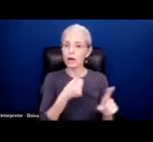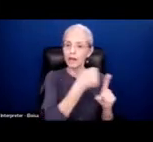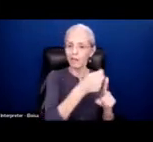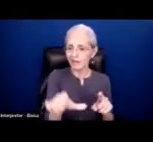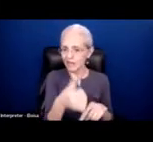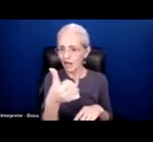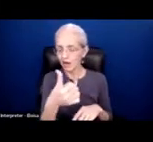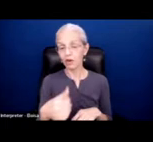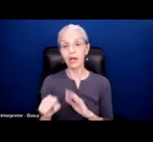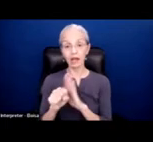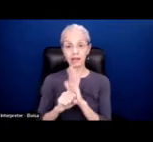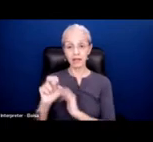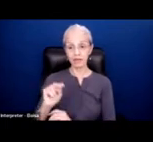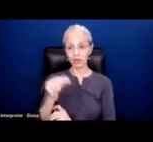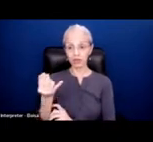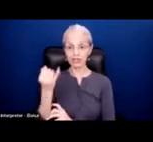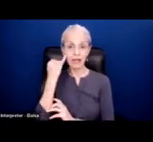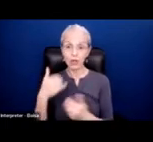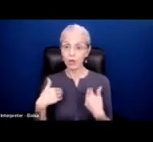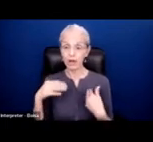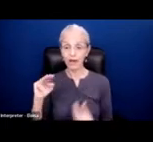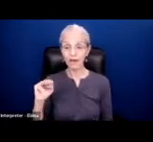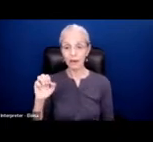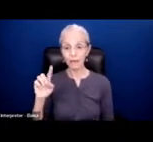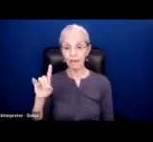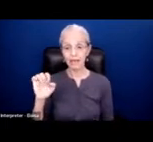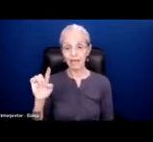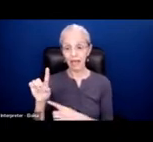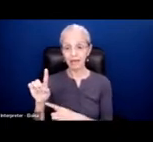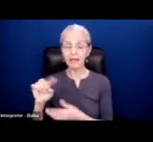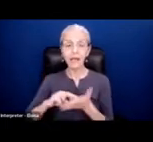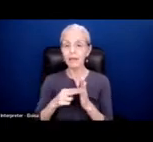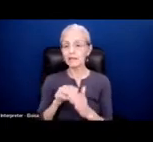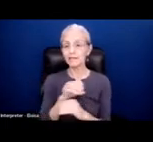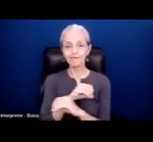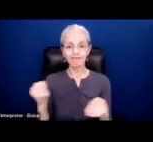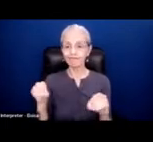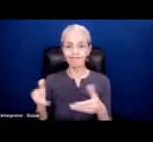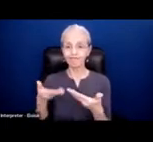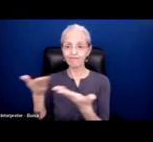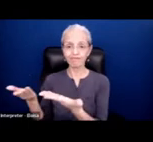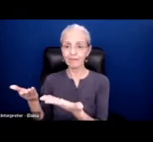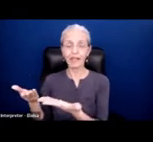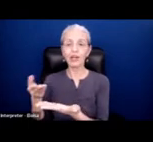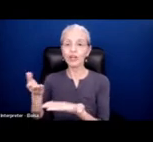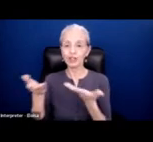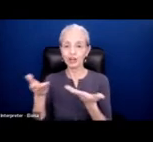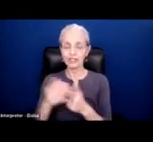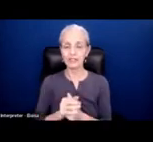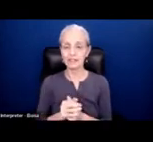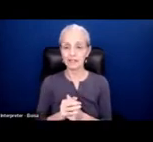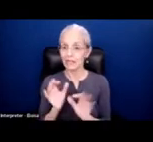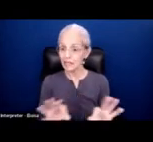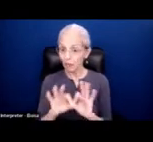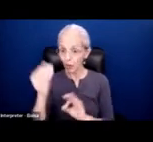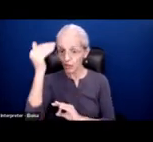So in New Jersey, if you don't have Medicaid, you're not able to get services. That's an important thing to know, and you need to know